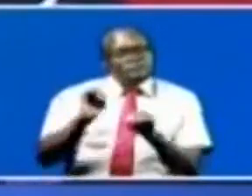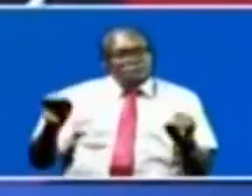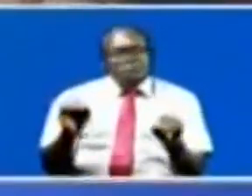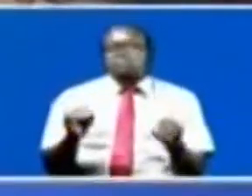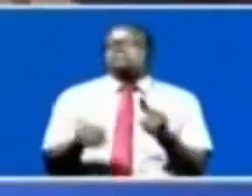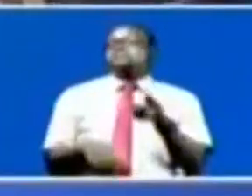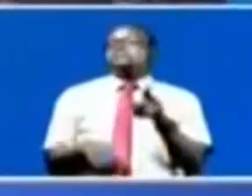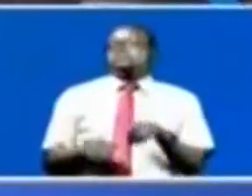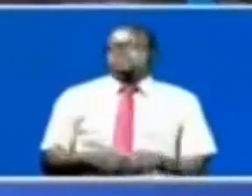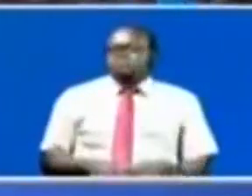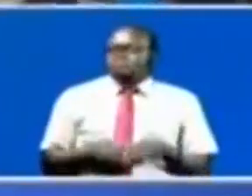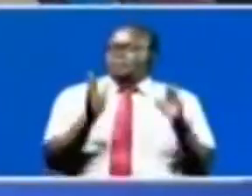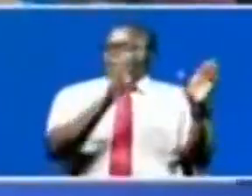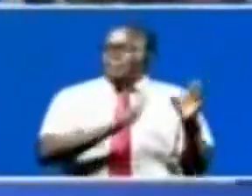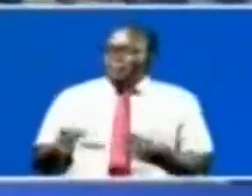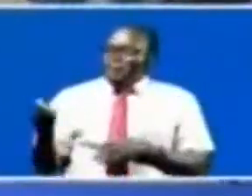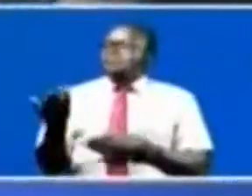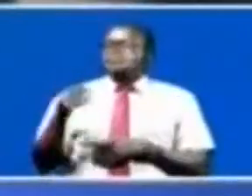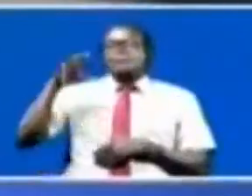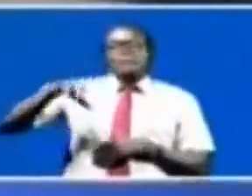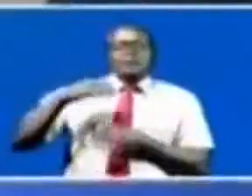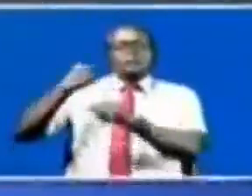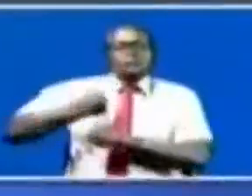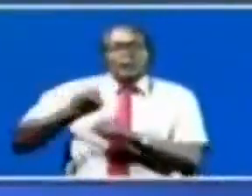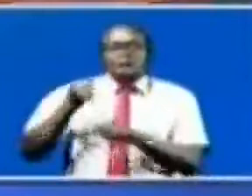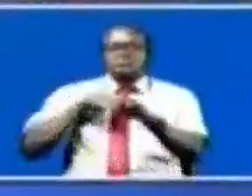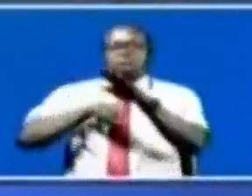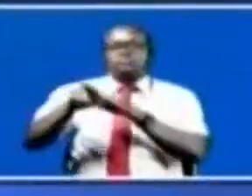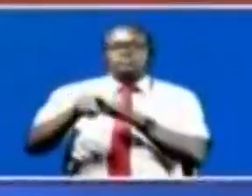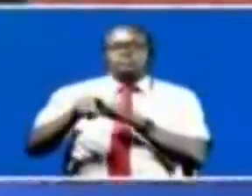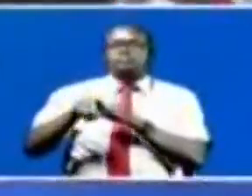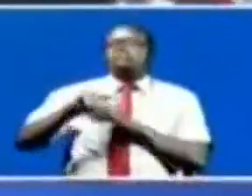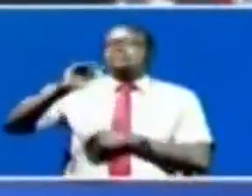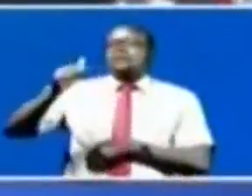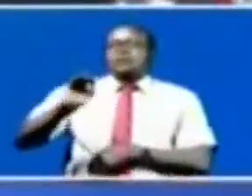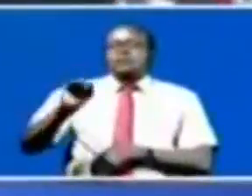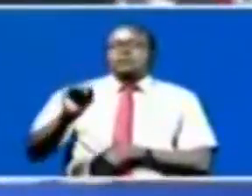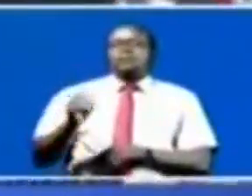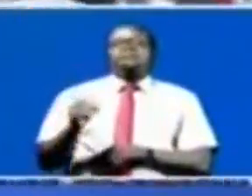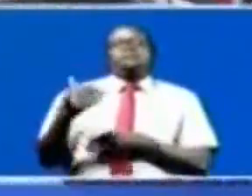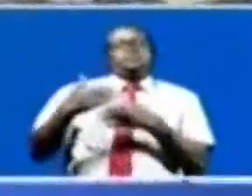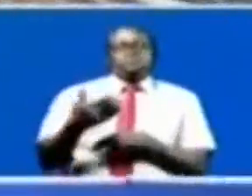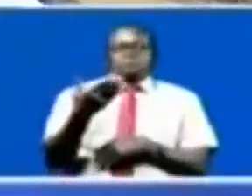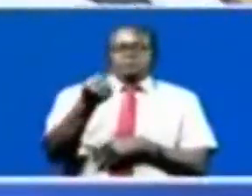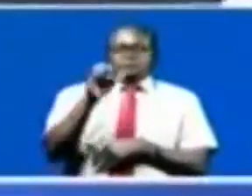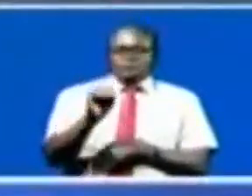books with you. In the new plan, the 14-seater matatus will not be allowed to get any closer within a 50-kilometer